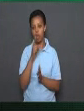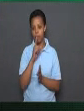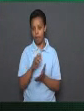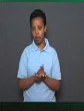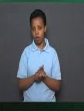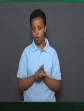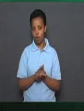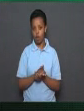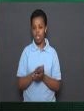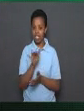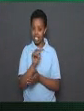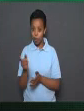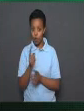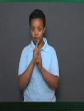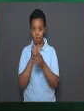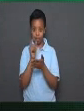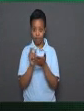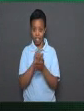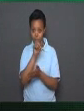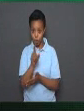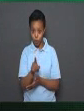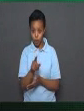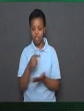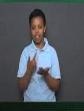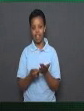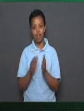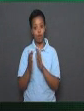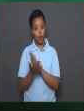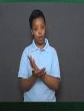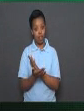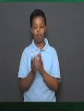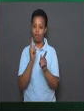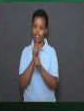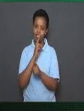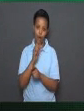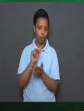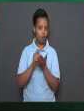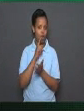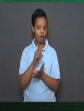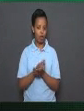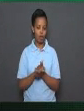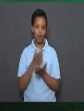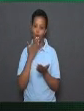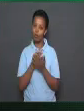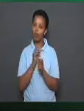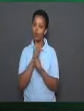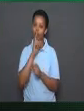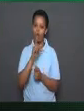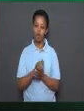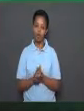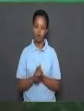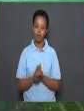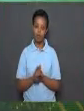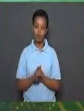disease. Did you write down the same answers? If so, you are correct. Well